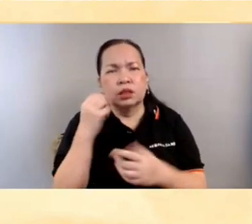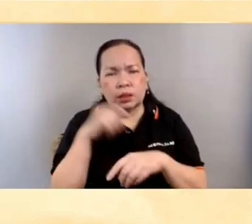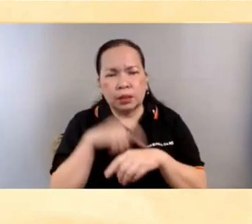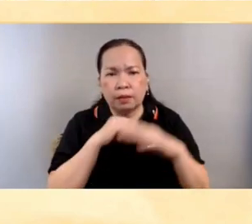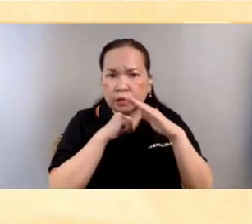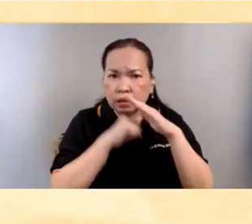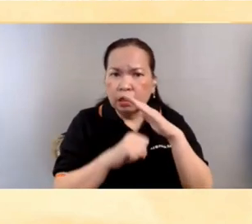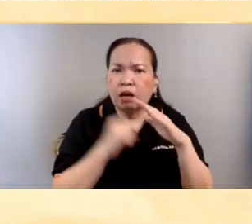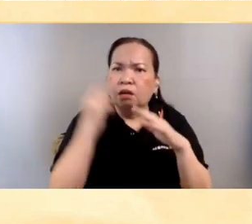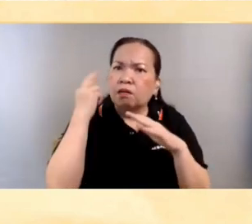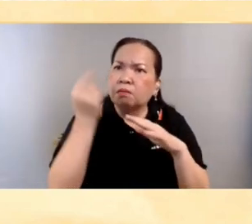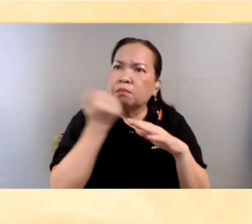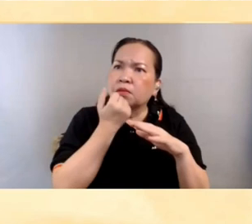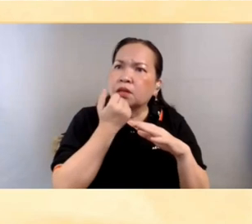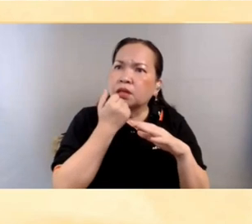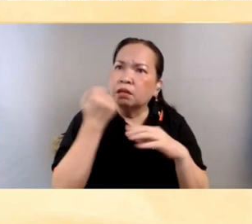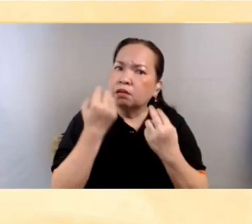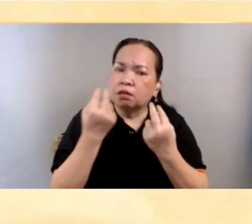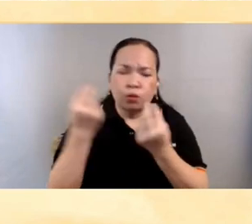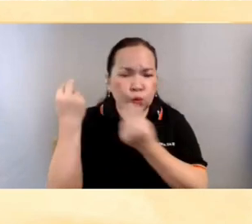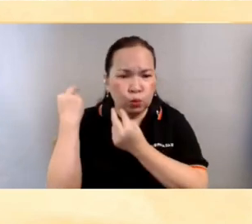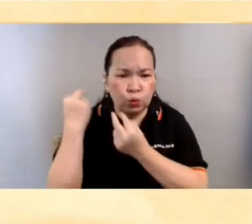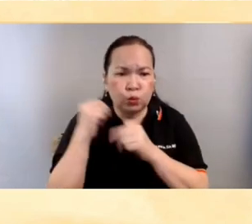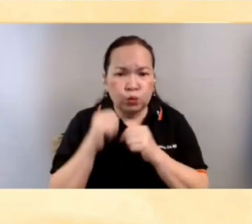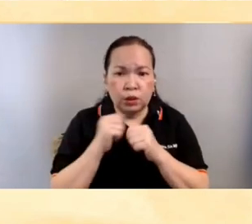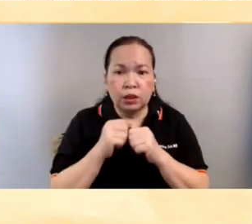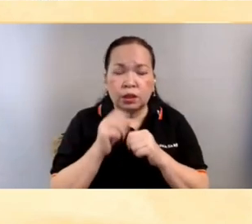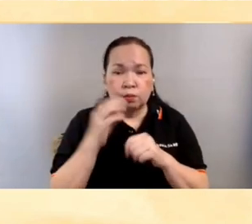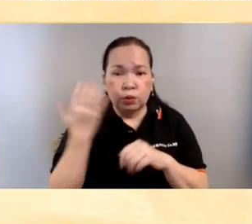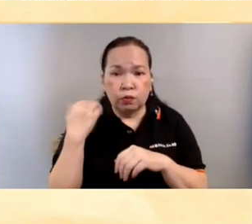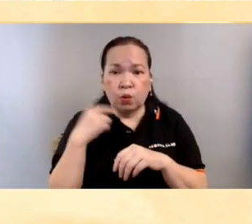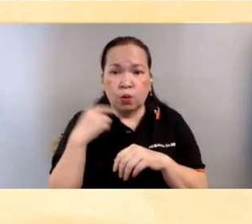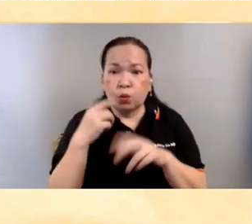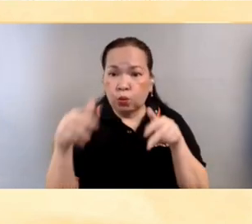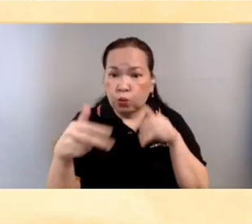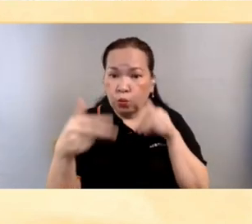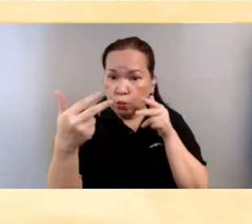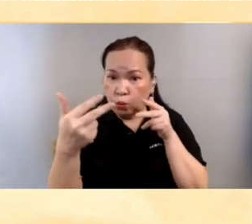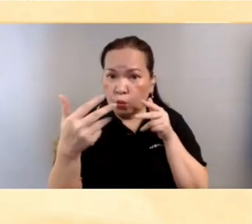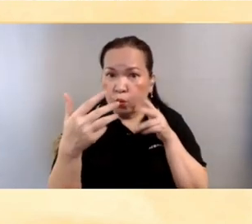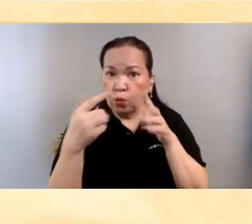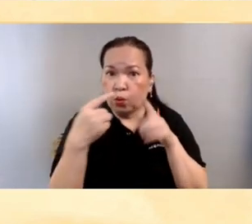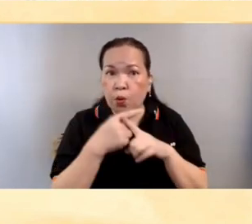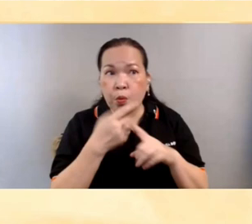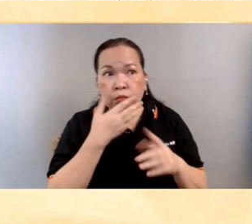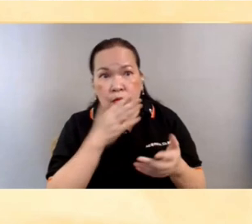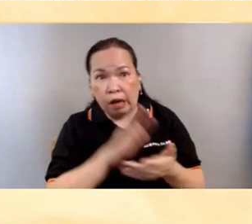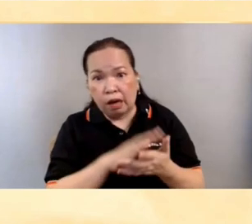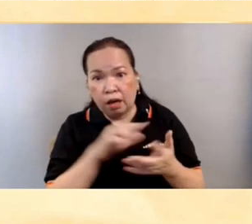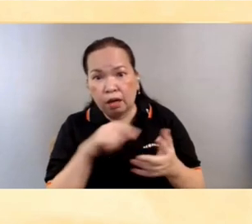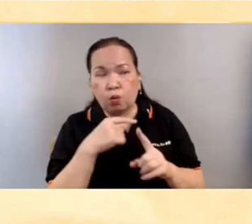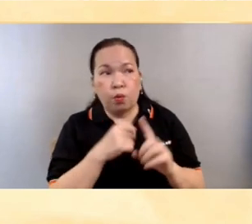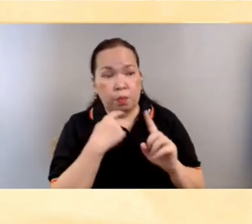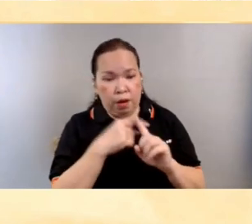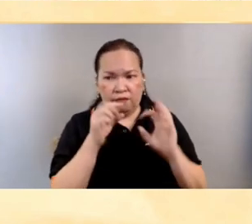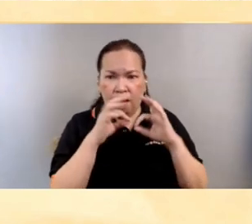So for them, that kind of the perpetrators maybe, and then the facilitators, most of which are family